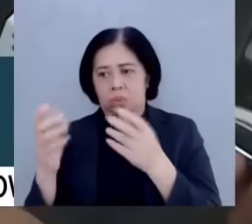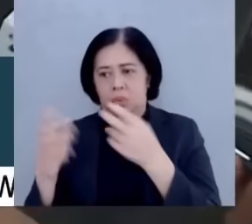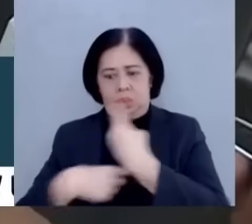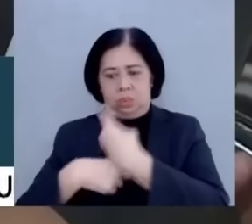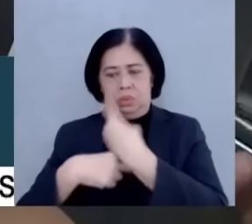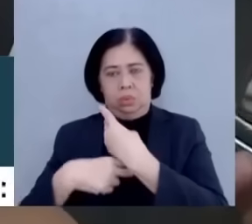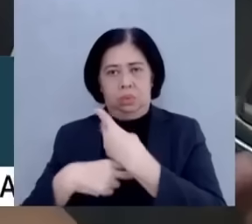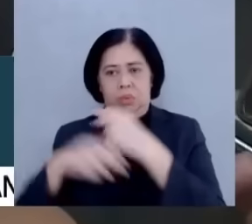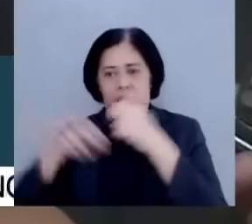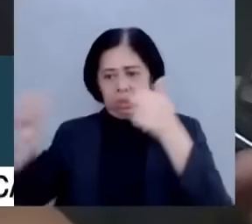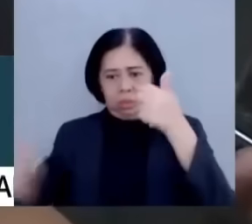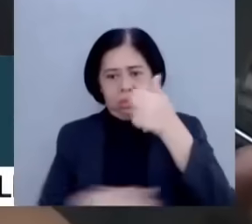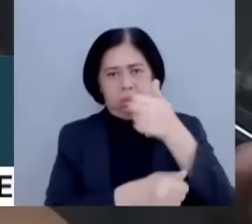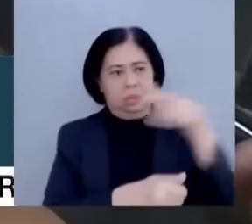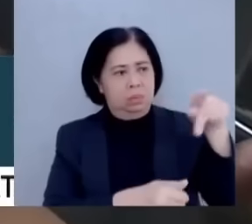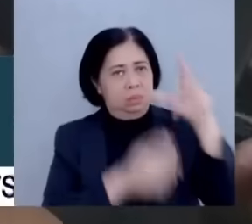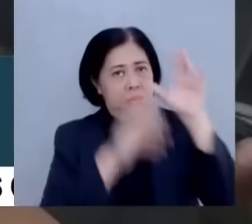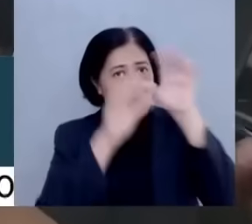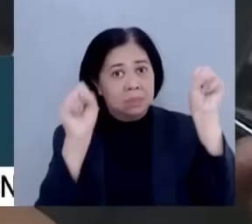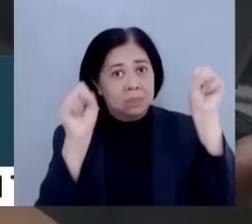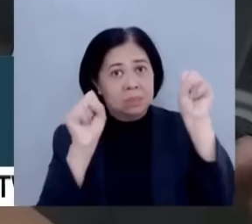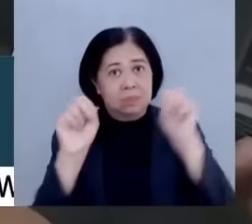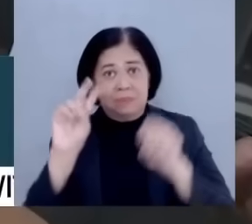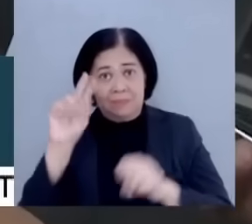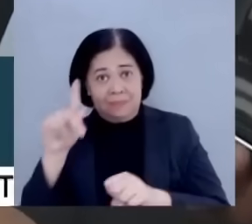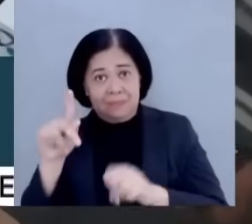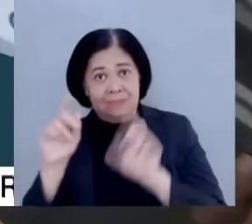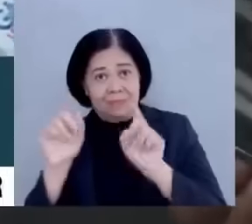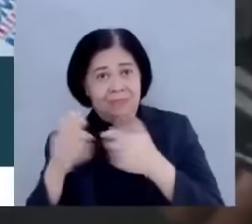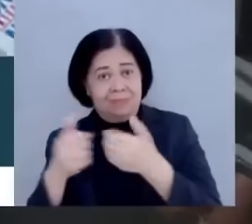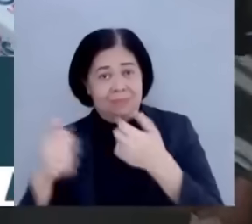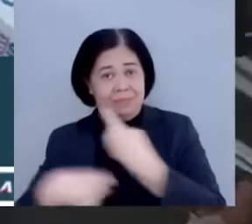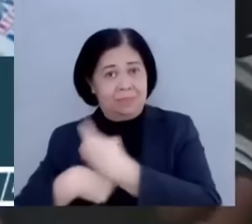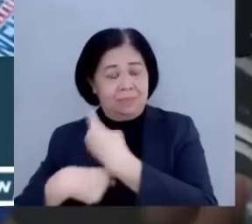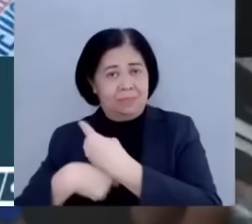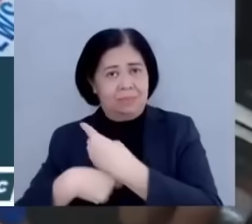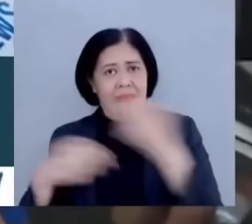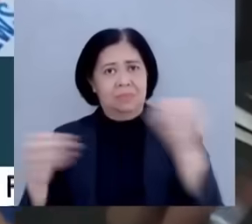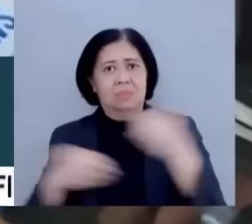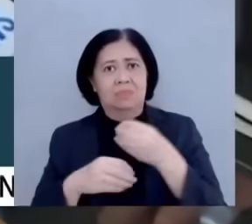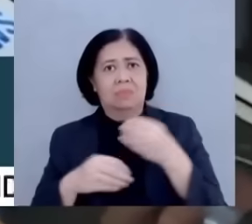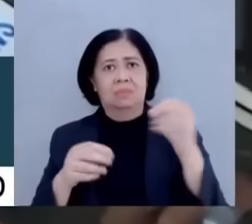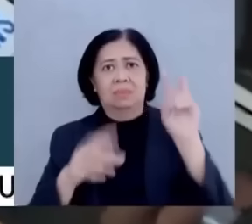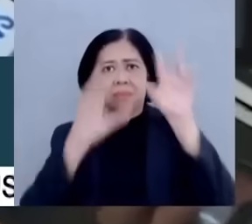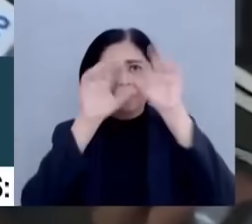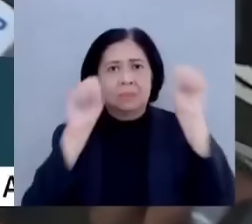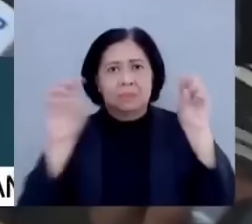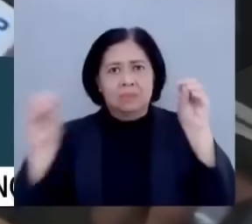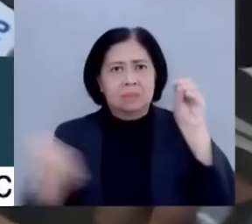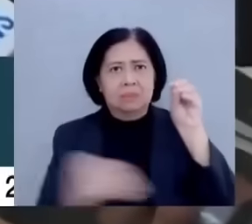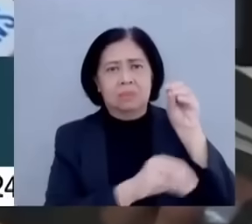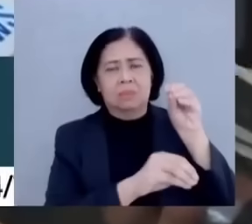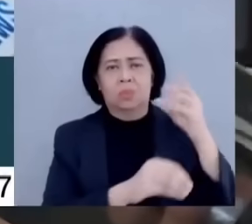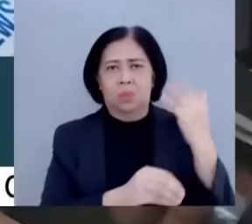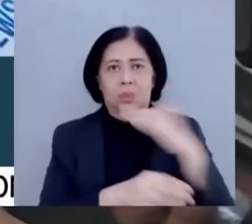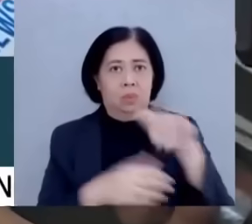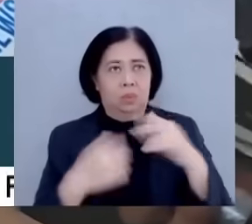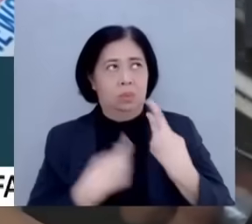PSC, which is influenced by the decisions of the Office of the President. So ano yan? Lahat ng galaw